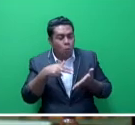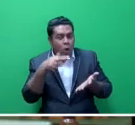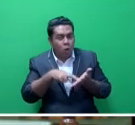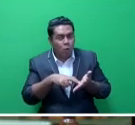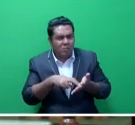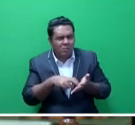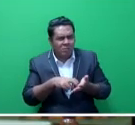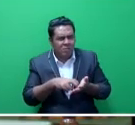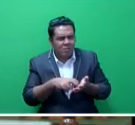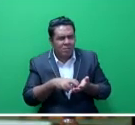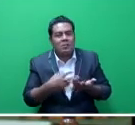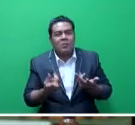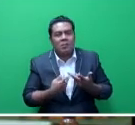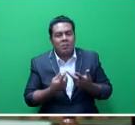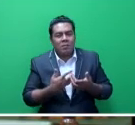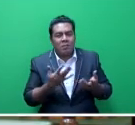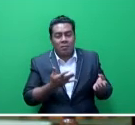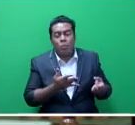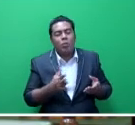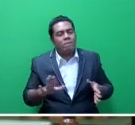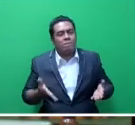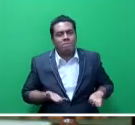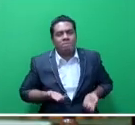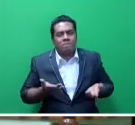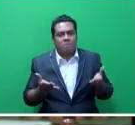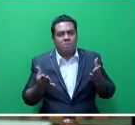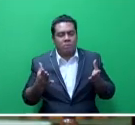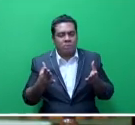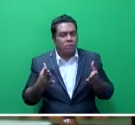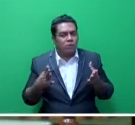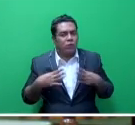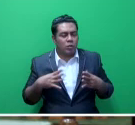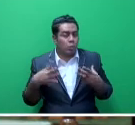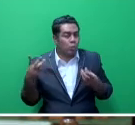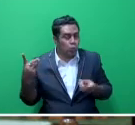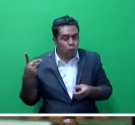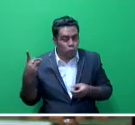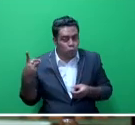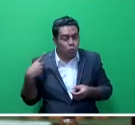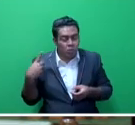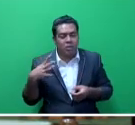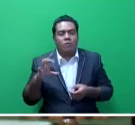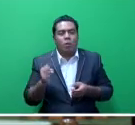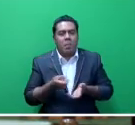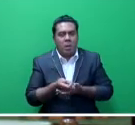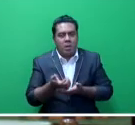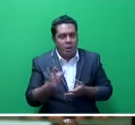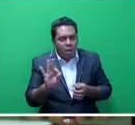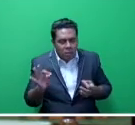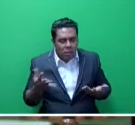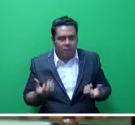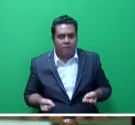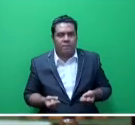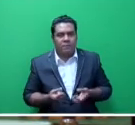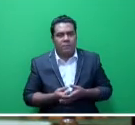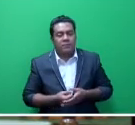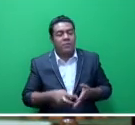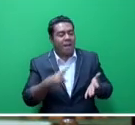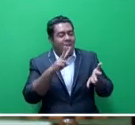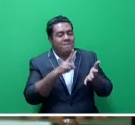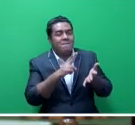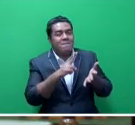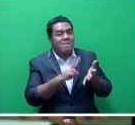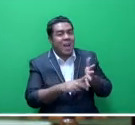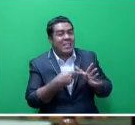receivers. Most items will be free of duty, fiscal and VAT. But VAT will be payable, of